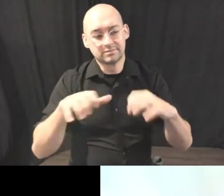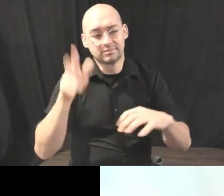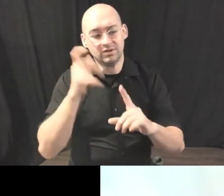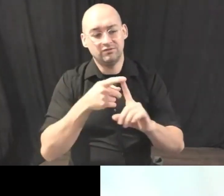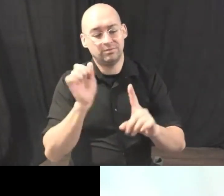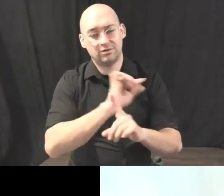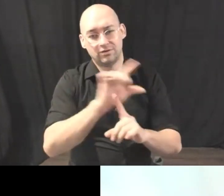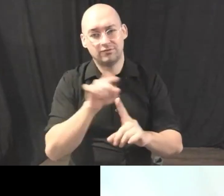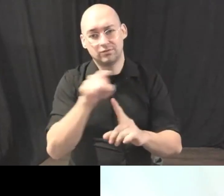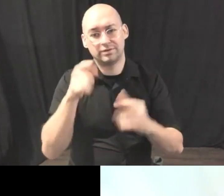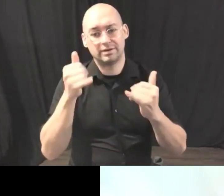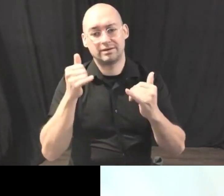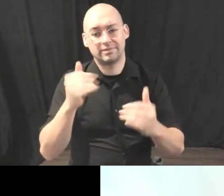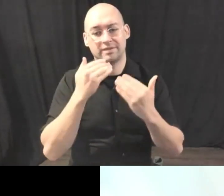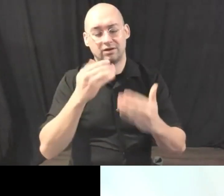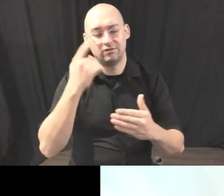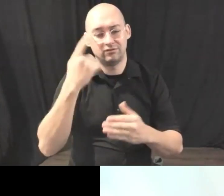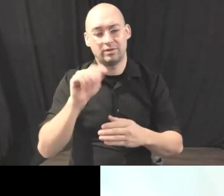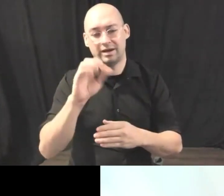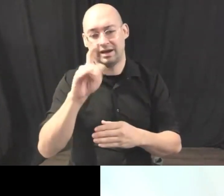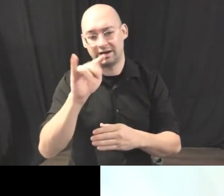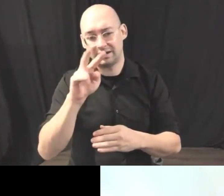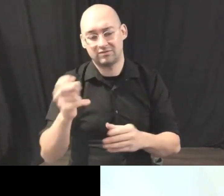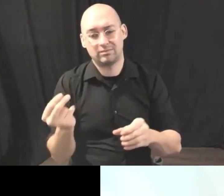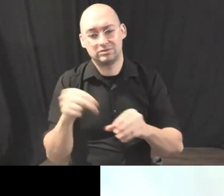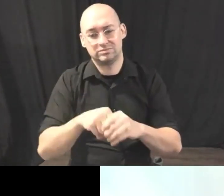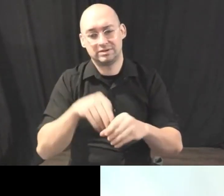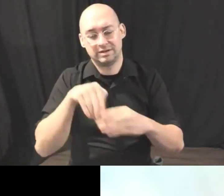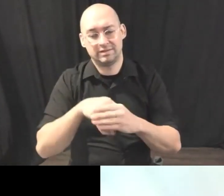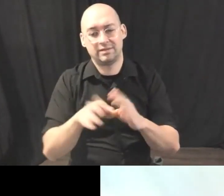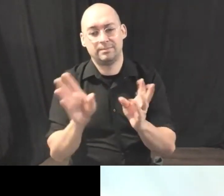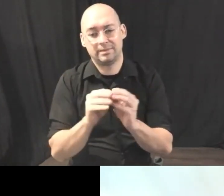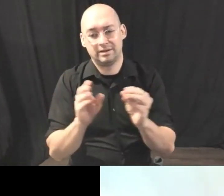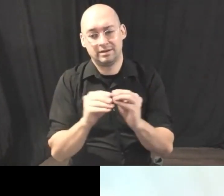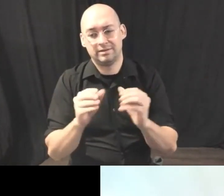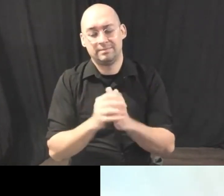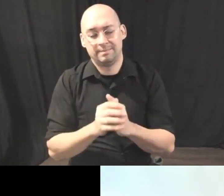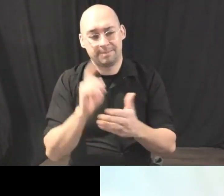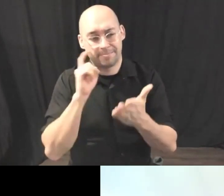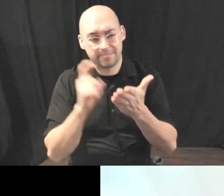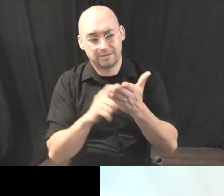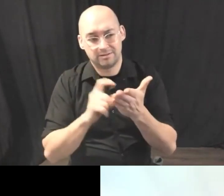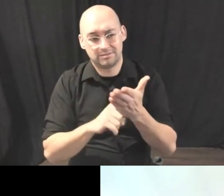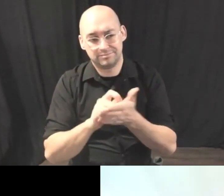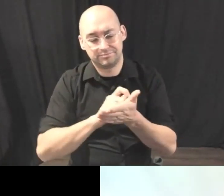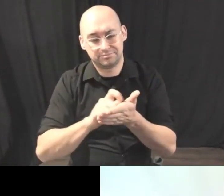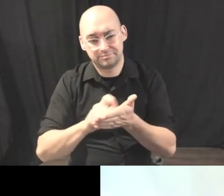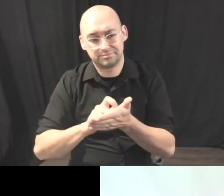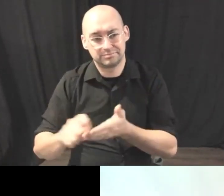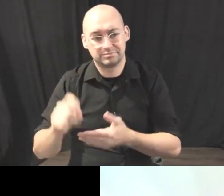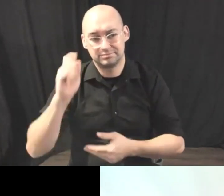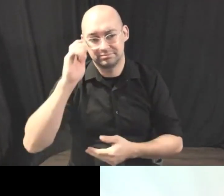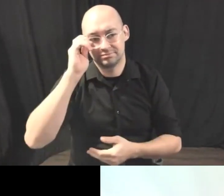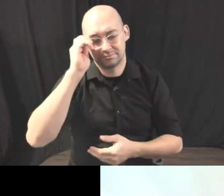Thank you for being such active participants in today's meeting. We've taken notes. All of the notes will be shared